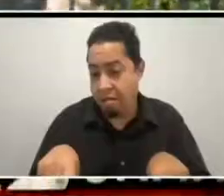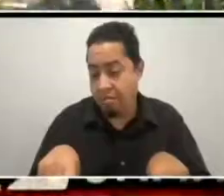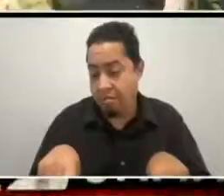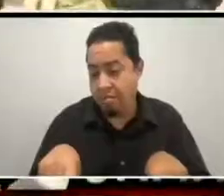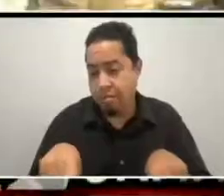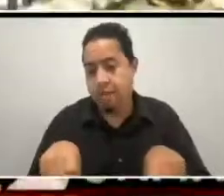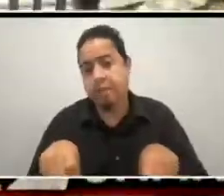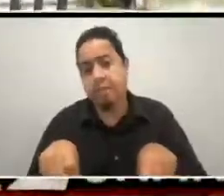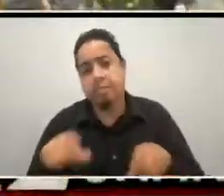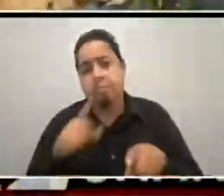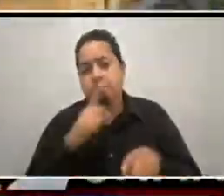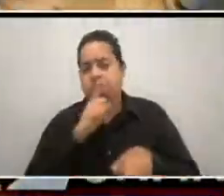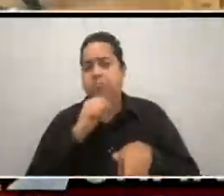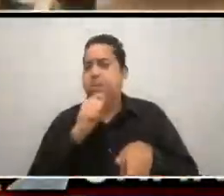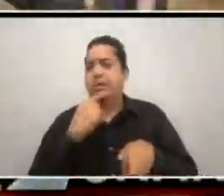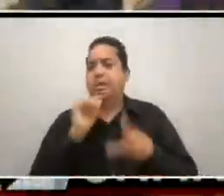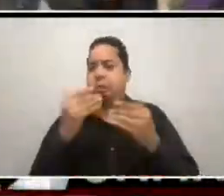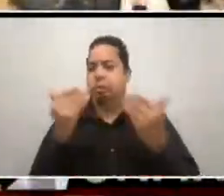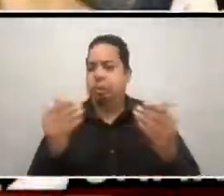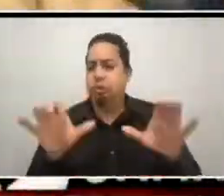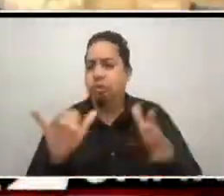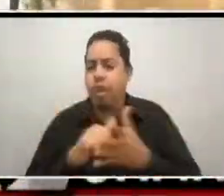right?